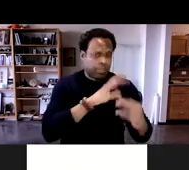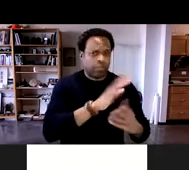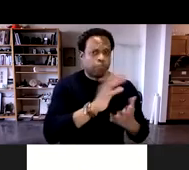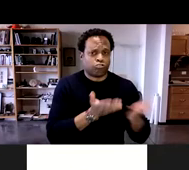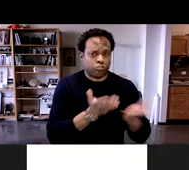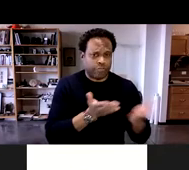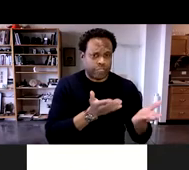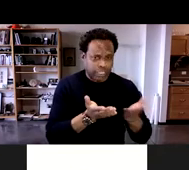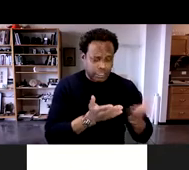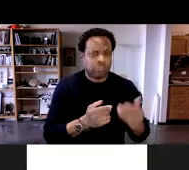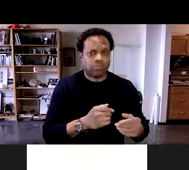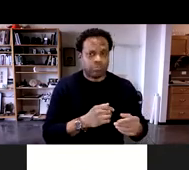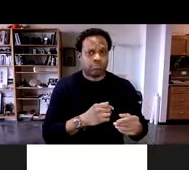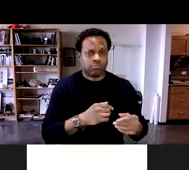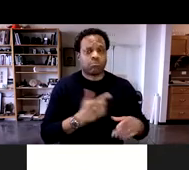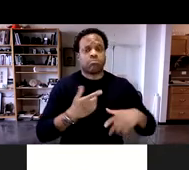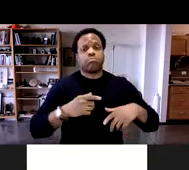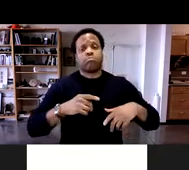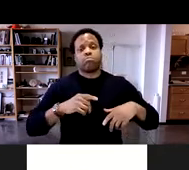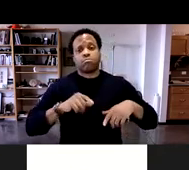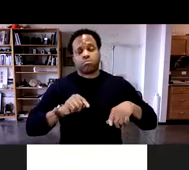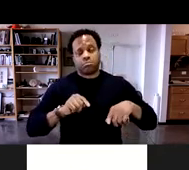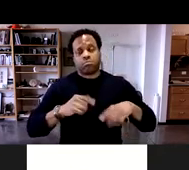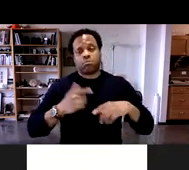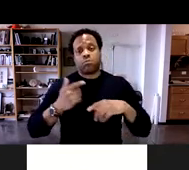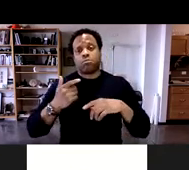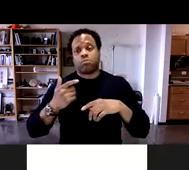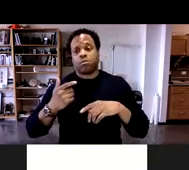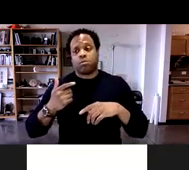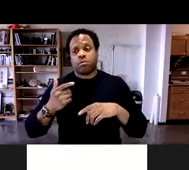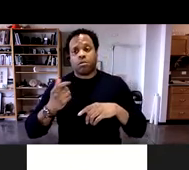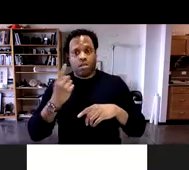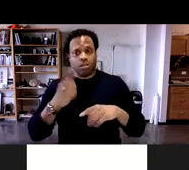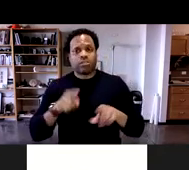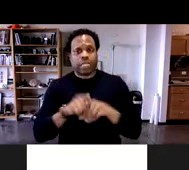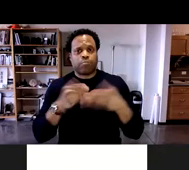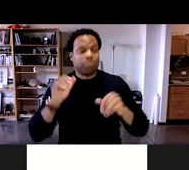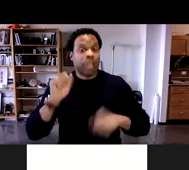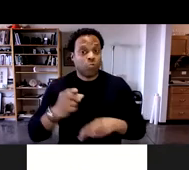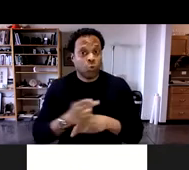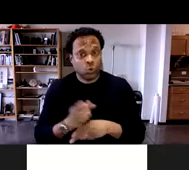And let's say like the hospital itself has a service.